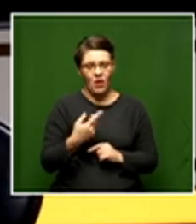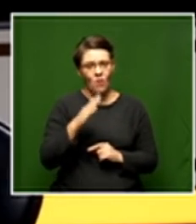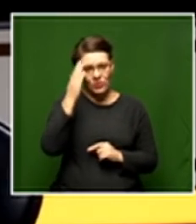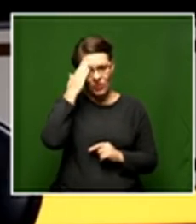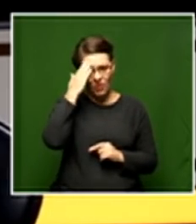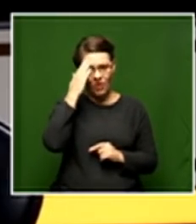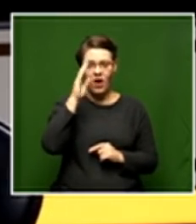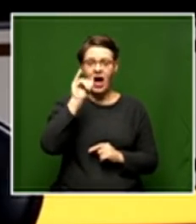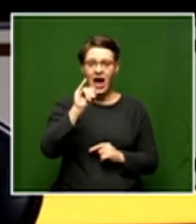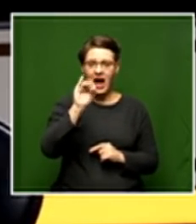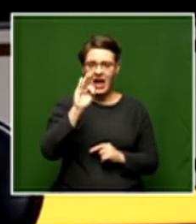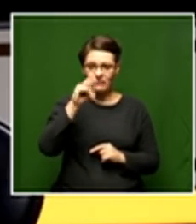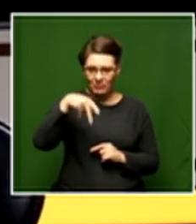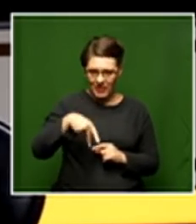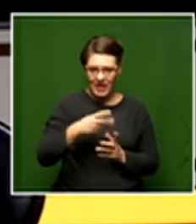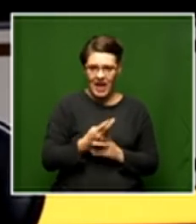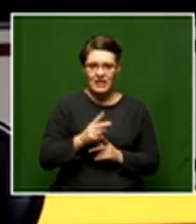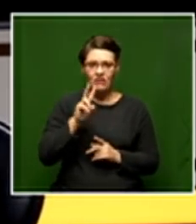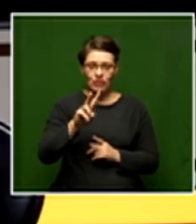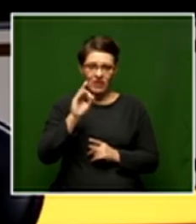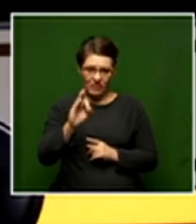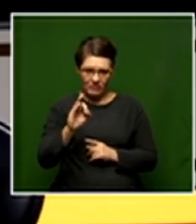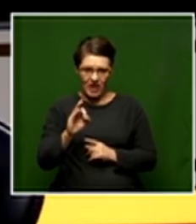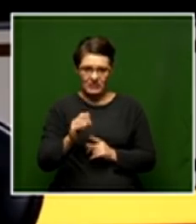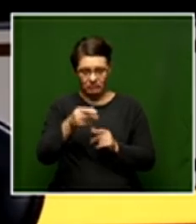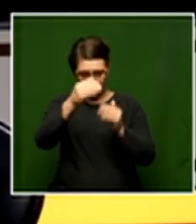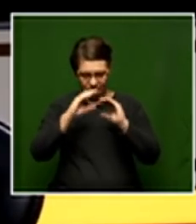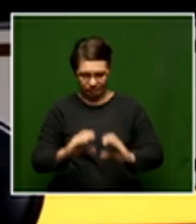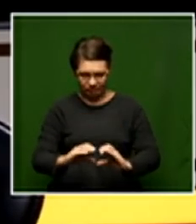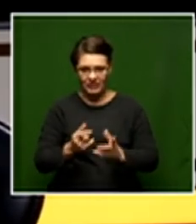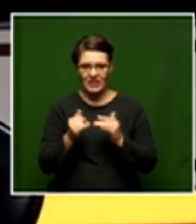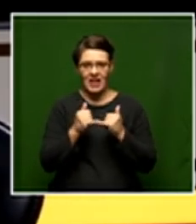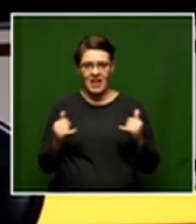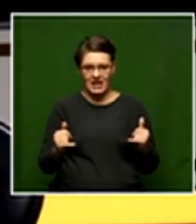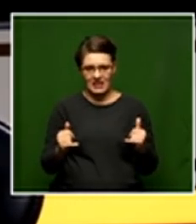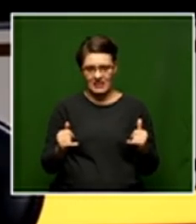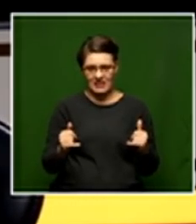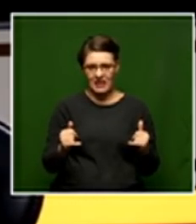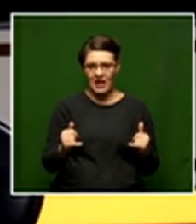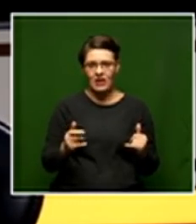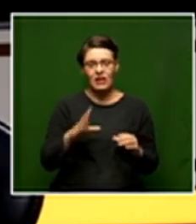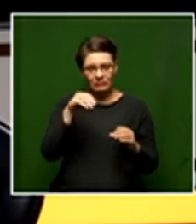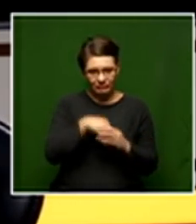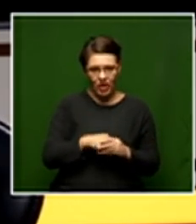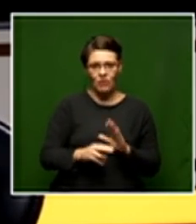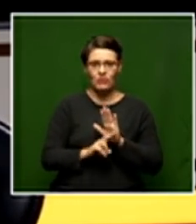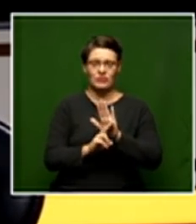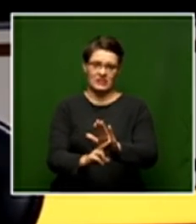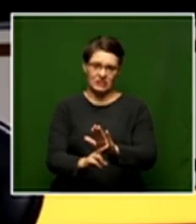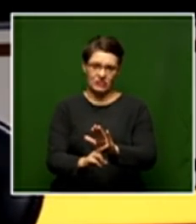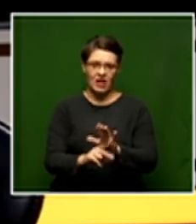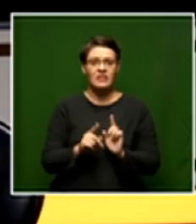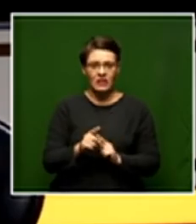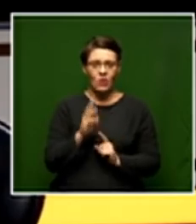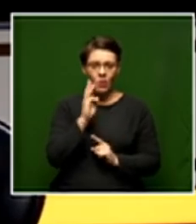know that the IFP and the Freedom Front are the next two ones in that line, definitely in with representation, and